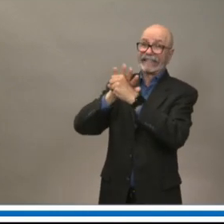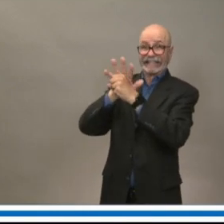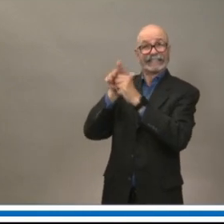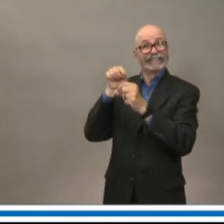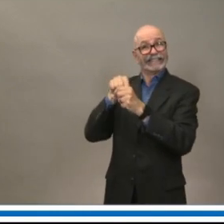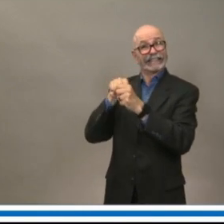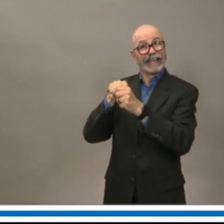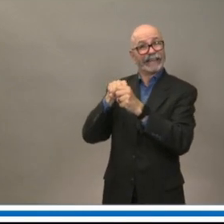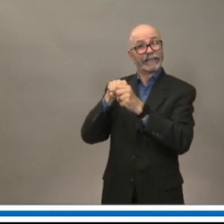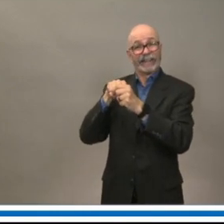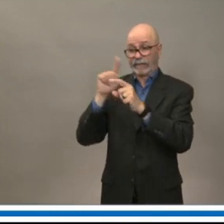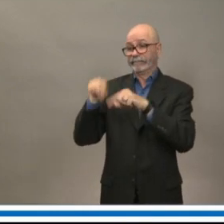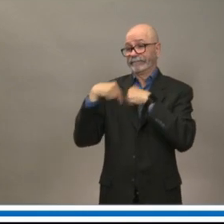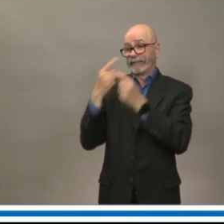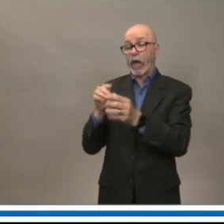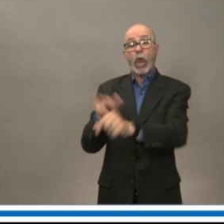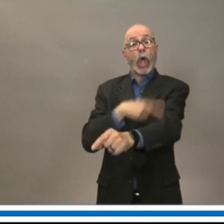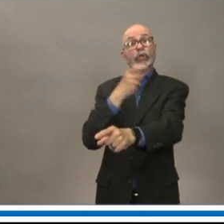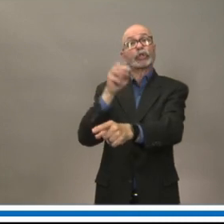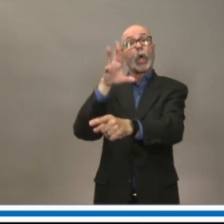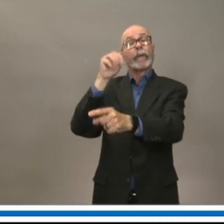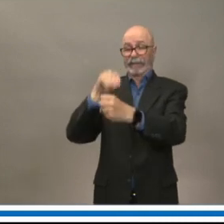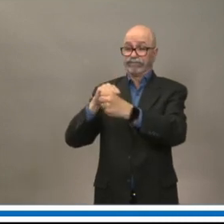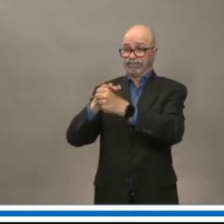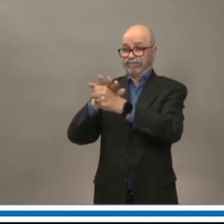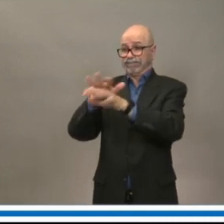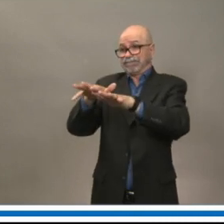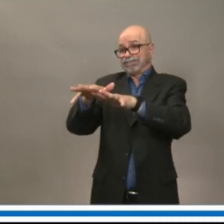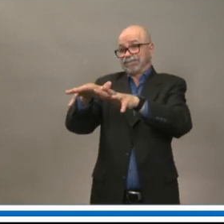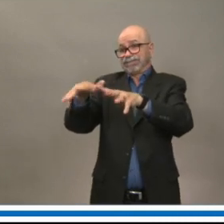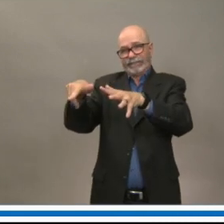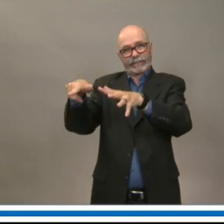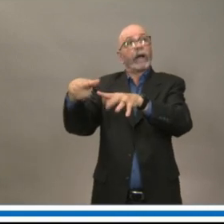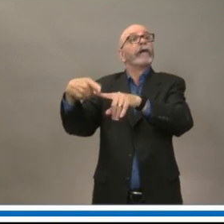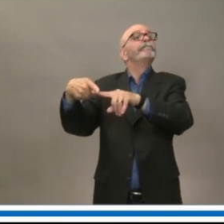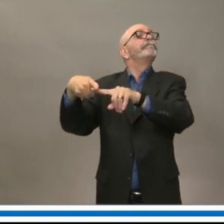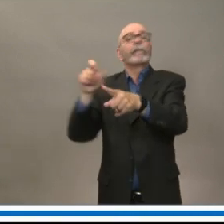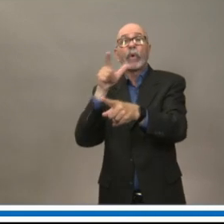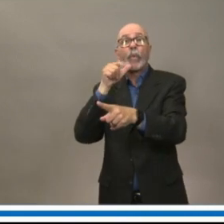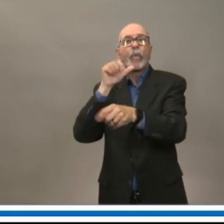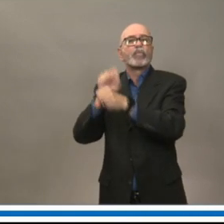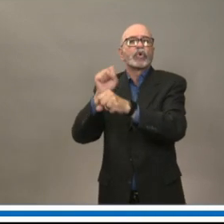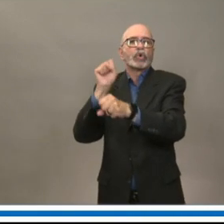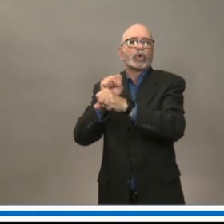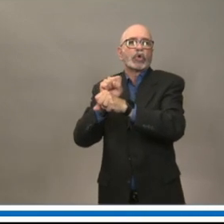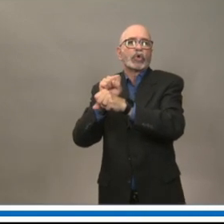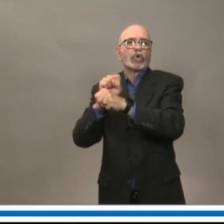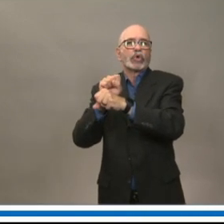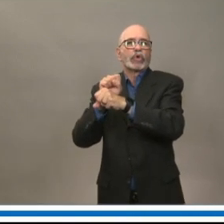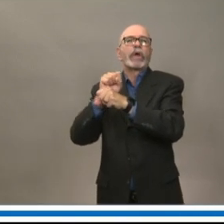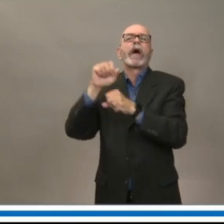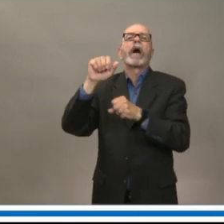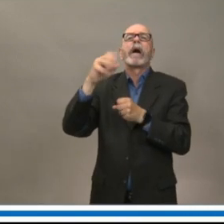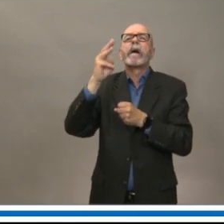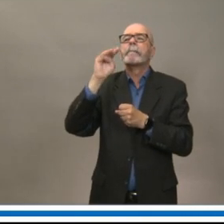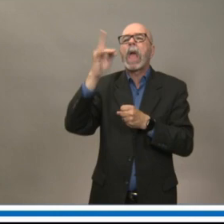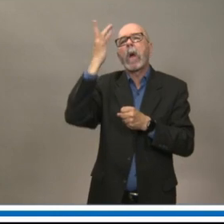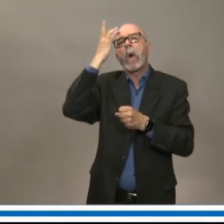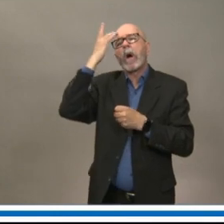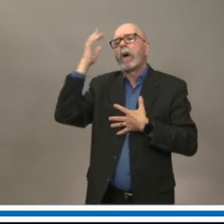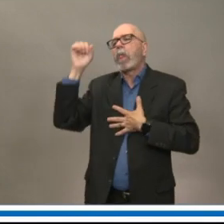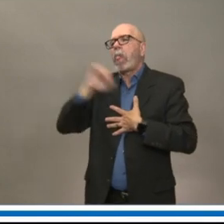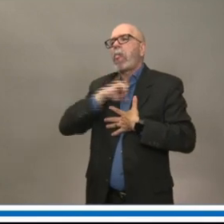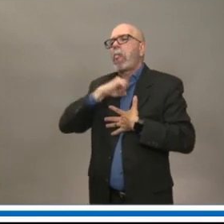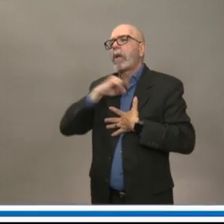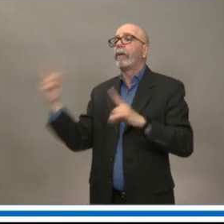is workers. Often, when they're mildly symptomatic or even asymptomatic, we need workers to go to work